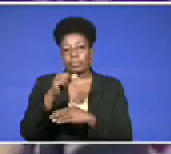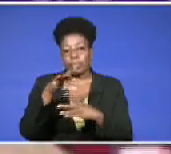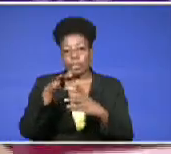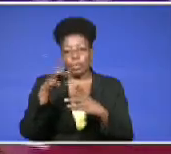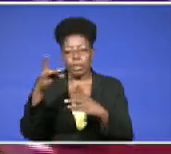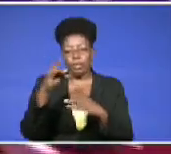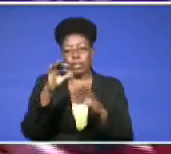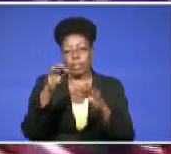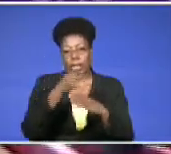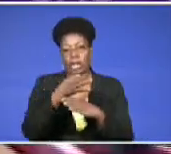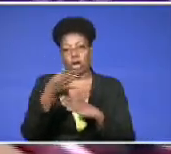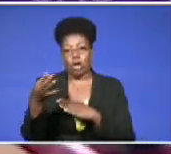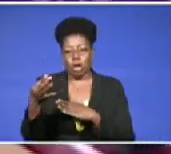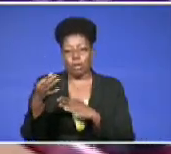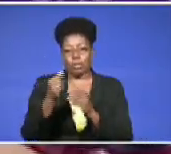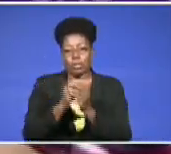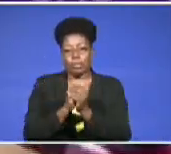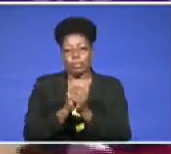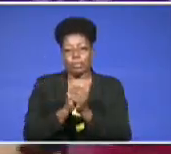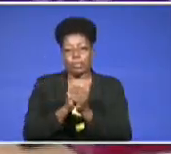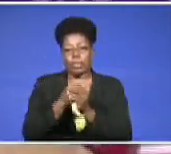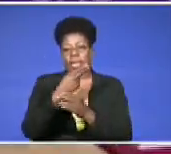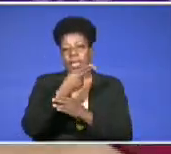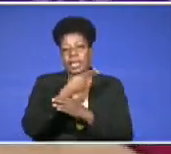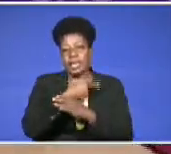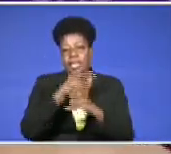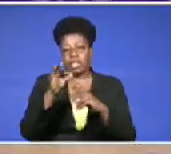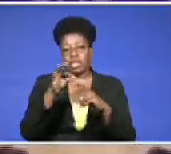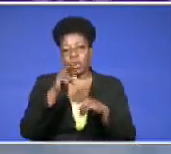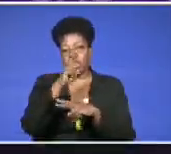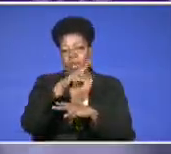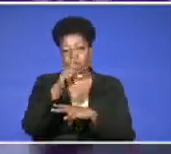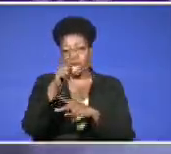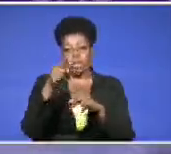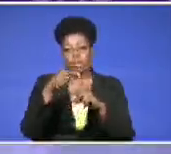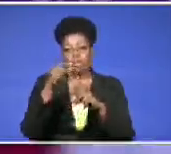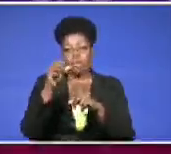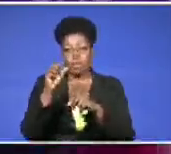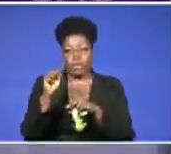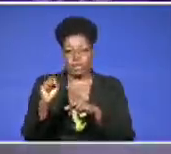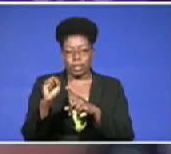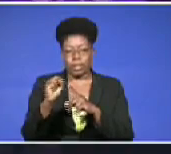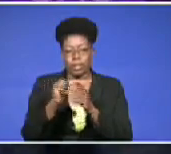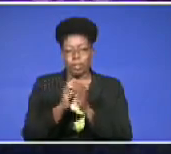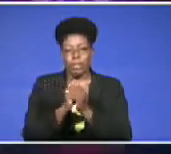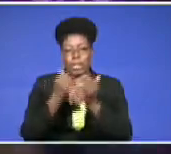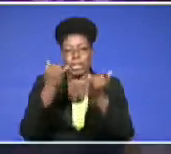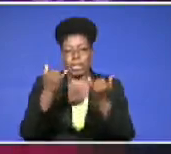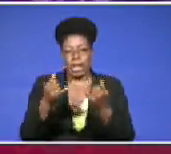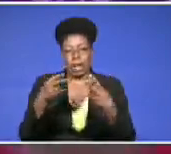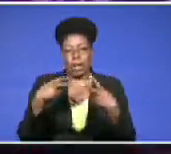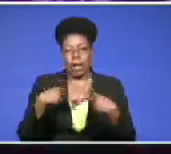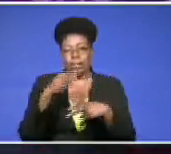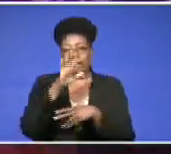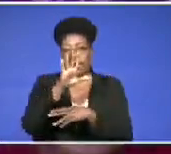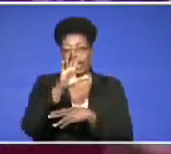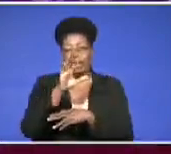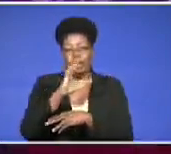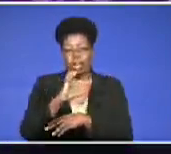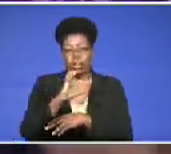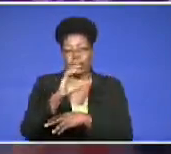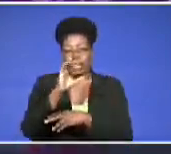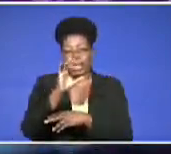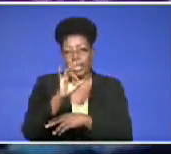not make the playoffs." He scored 21 points again and made 3 three-pointers. He now has 581